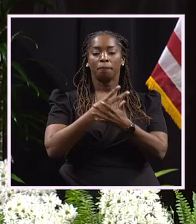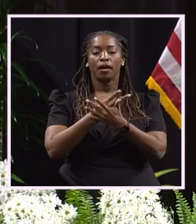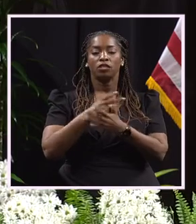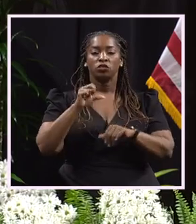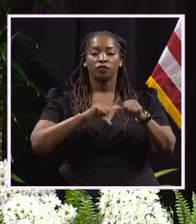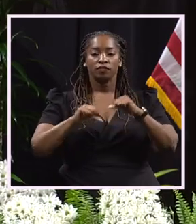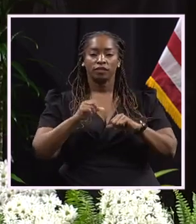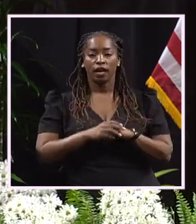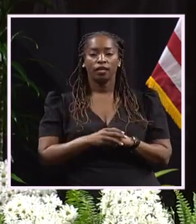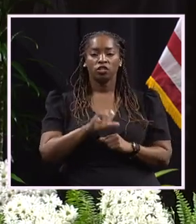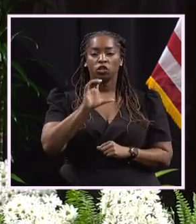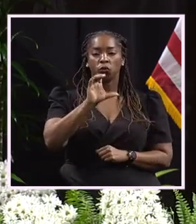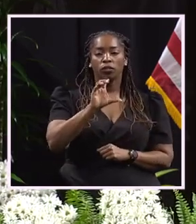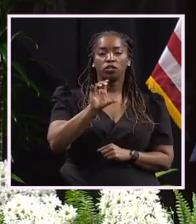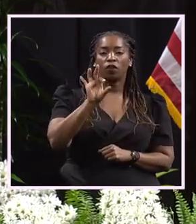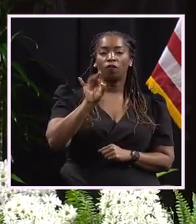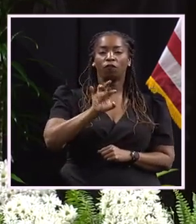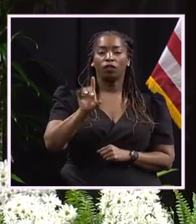Master of Science,